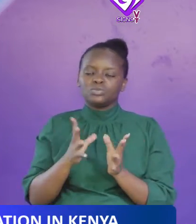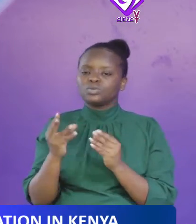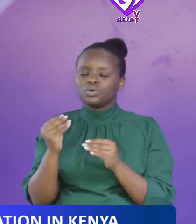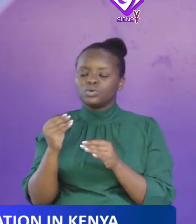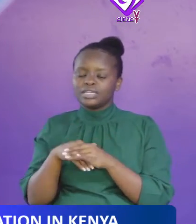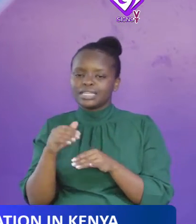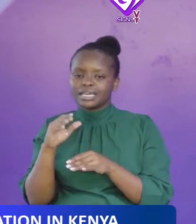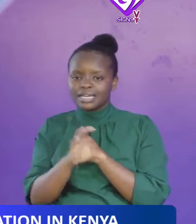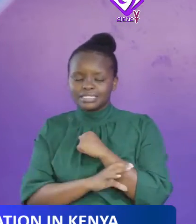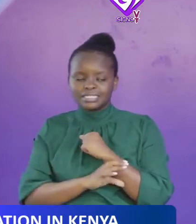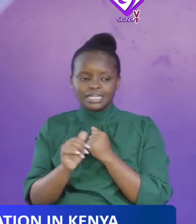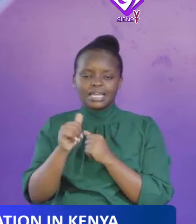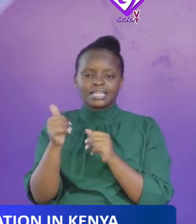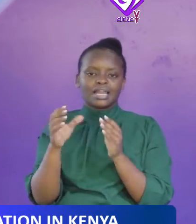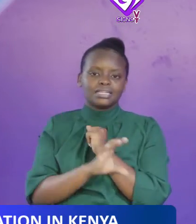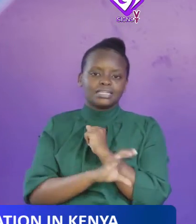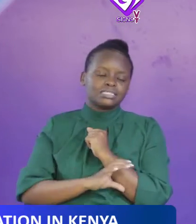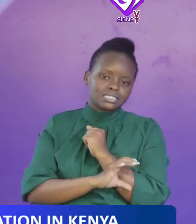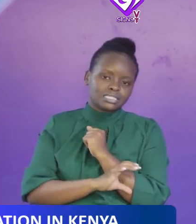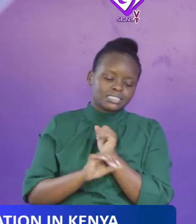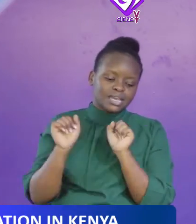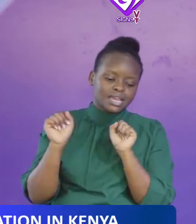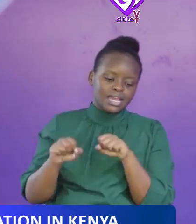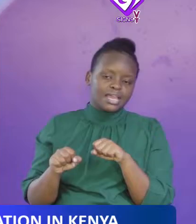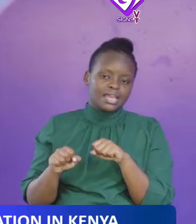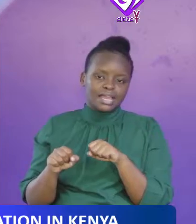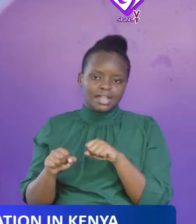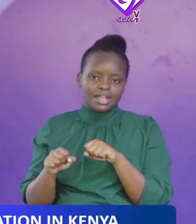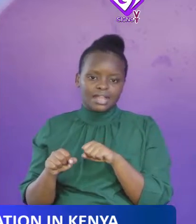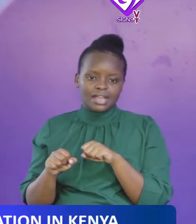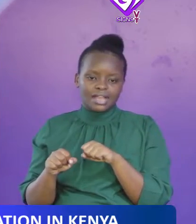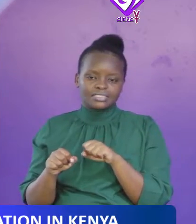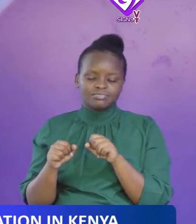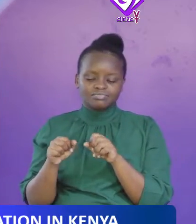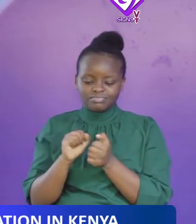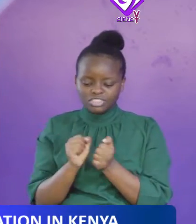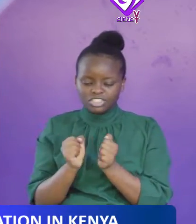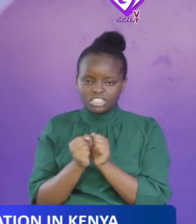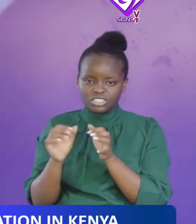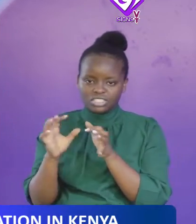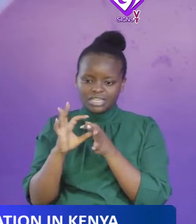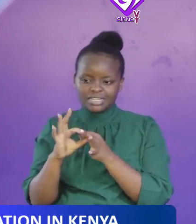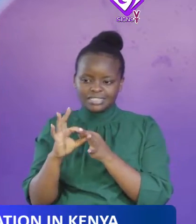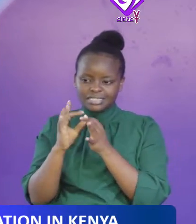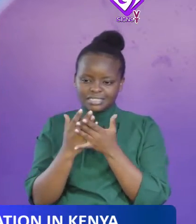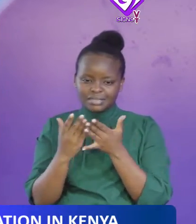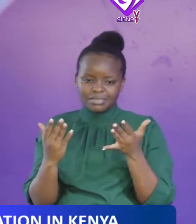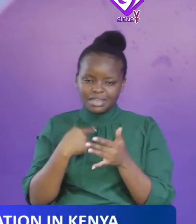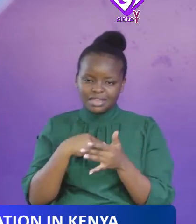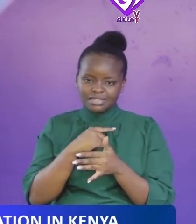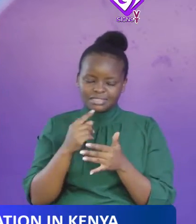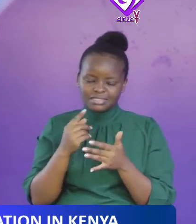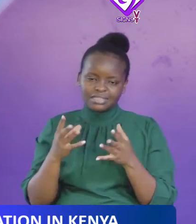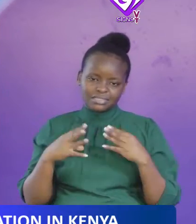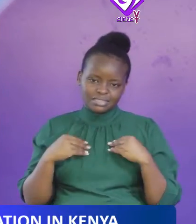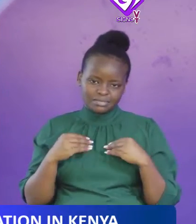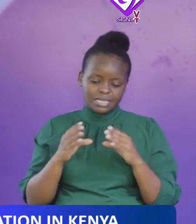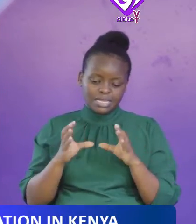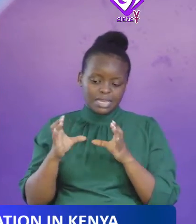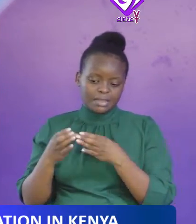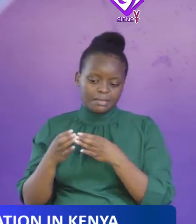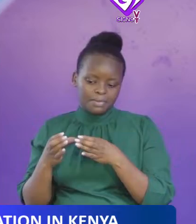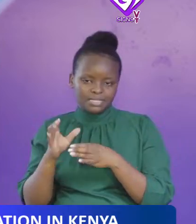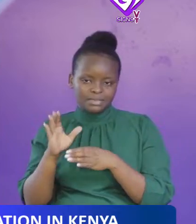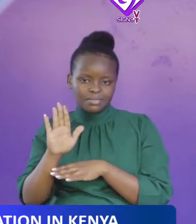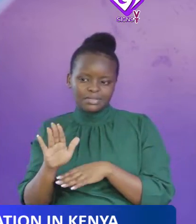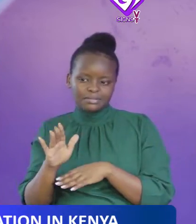country, other countries, you can fit and adjust the culture to something which will take the company, the institution,